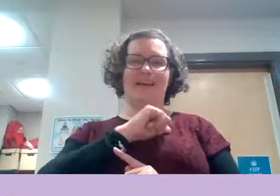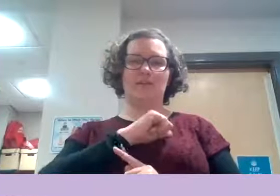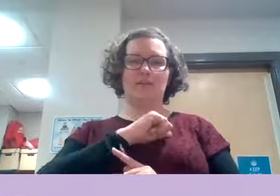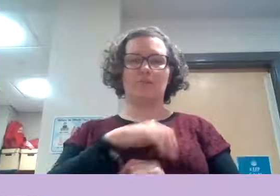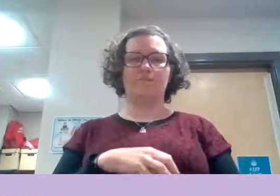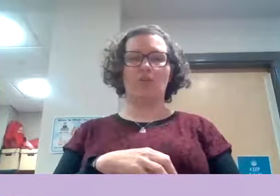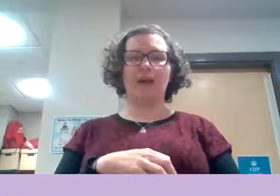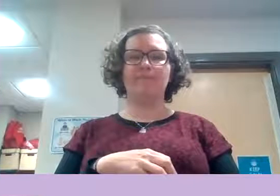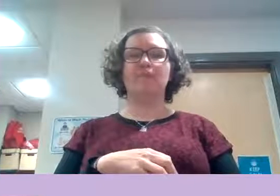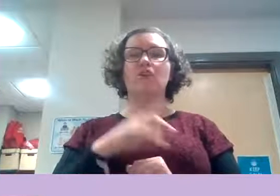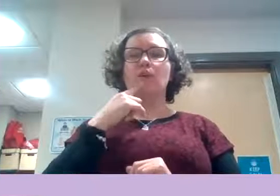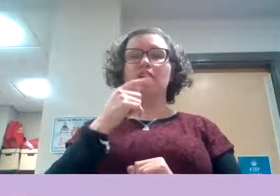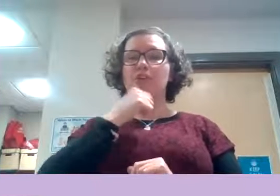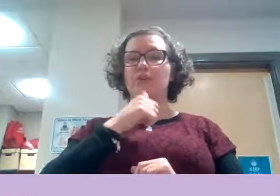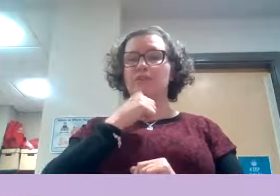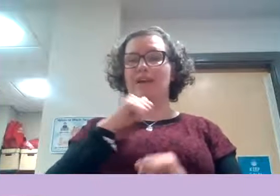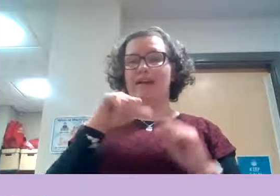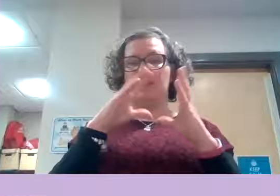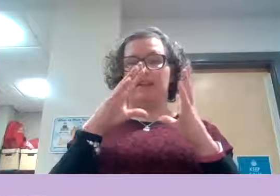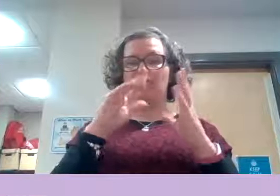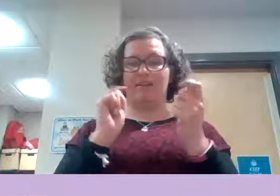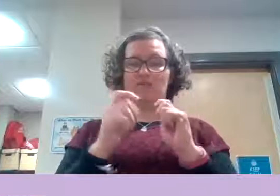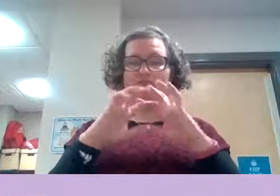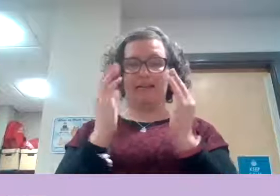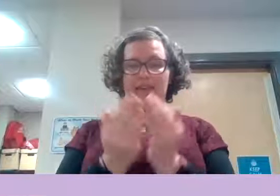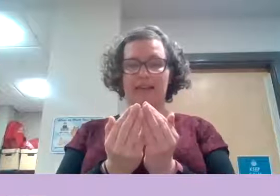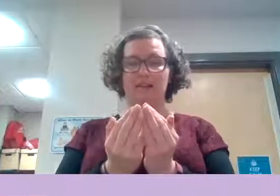nearest 10,000. Okay, we use rounding